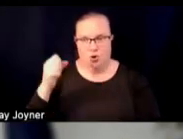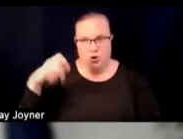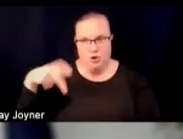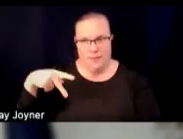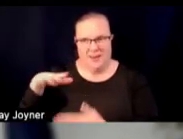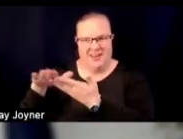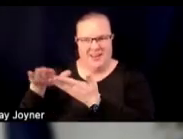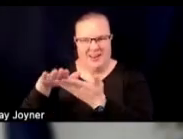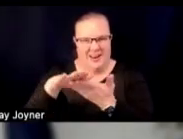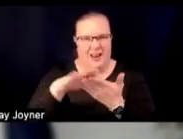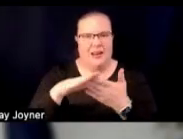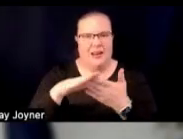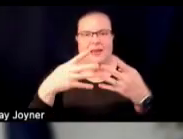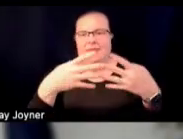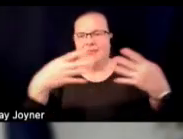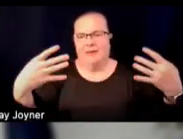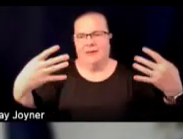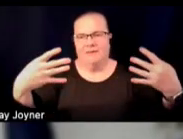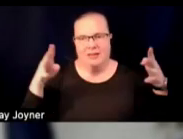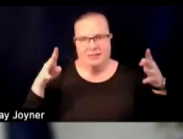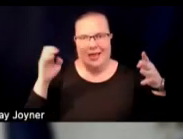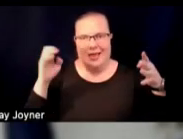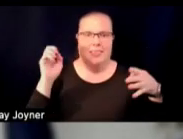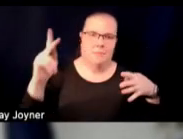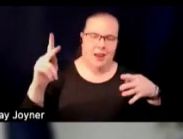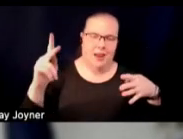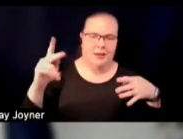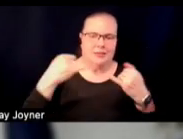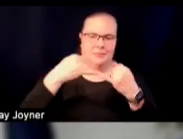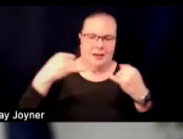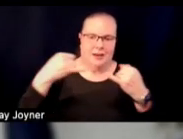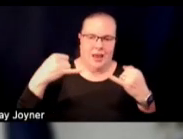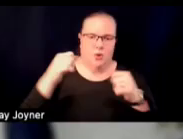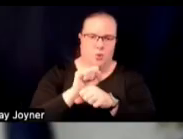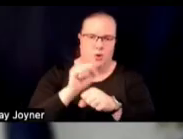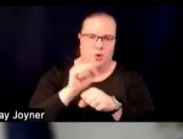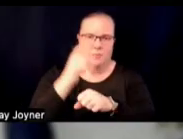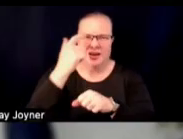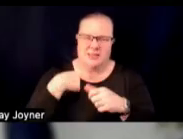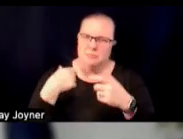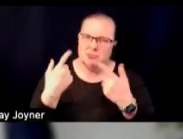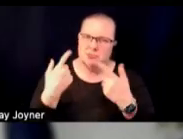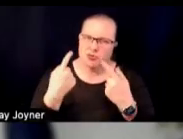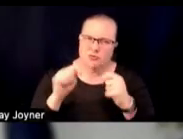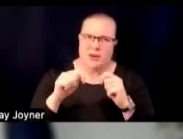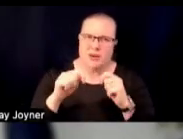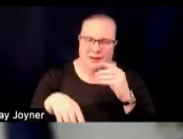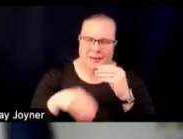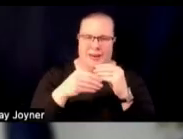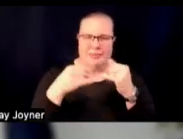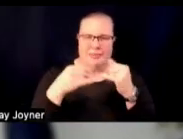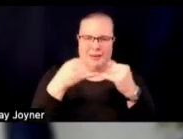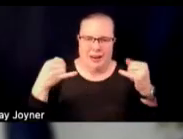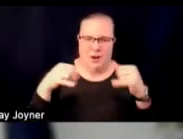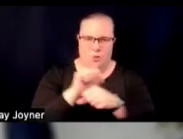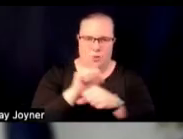adding like that little fence at the back, um, and some line work because I'm still figuring out how to add the line work. Once we've built up so many layers of